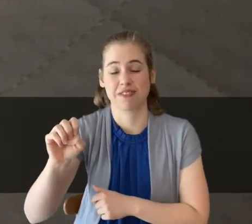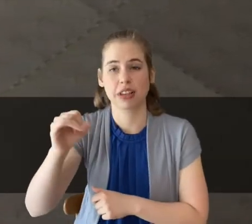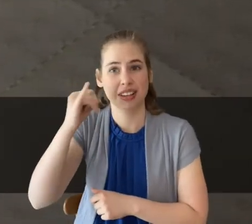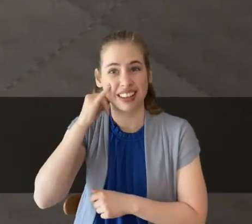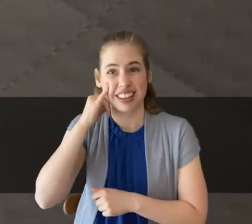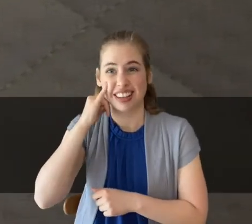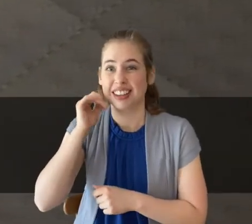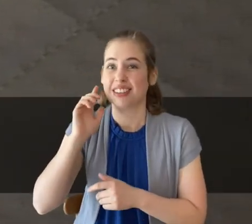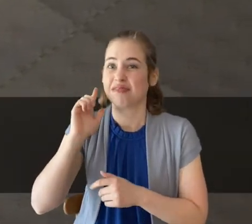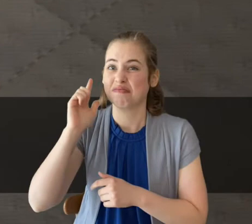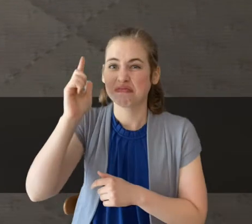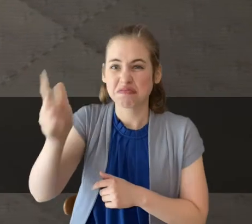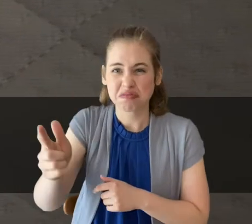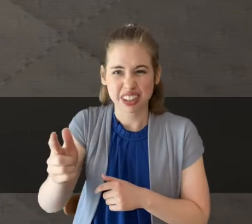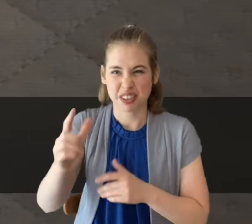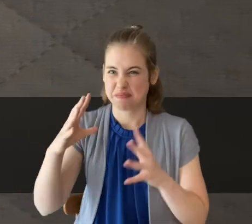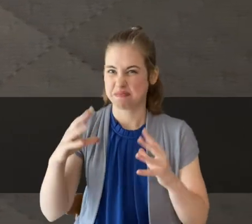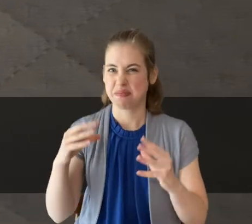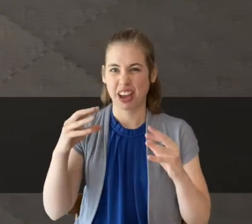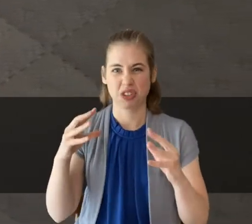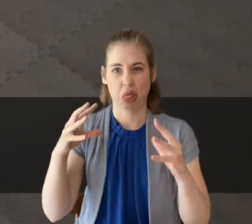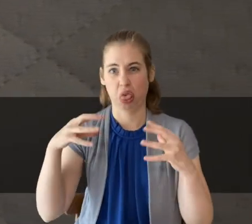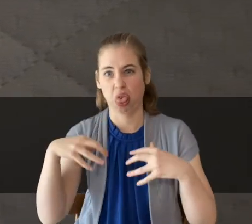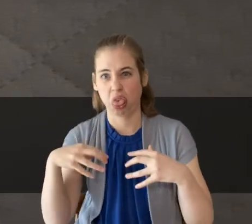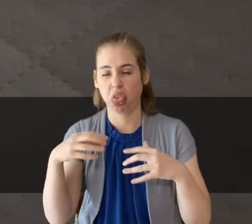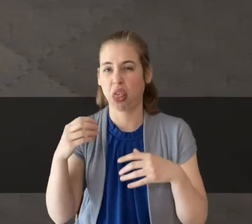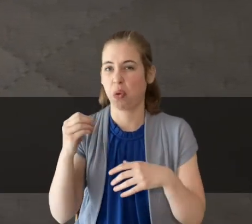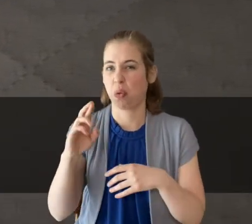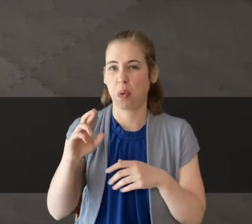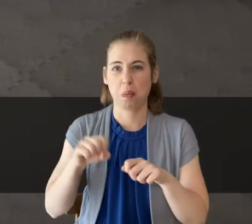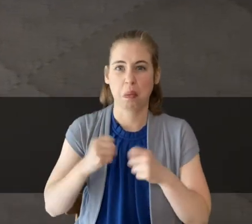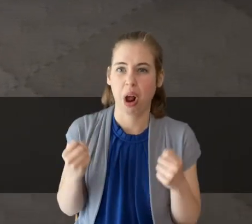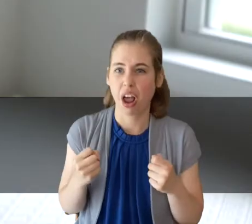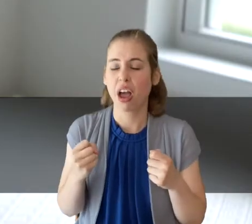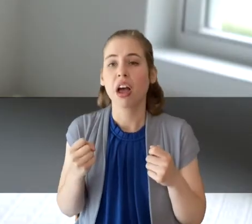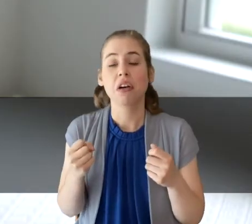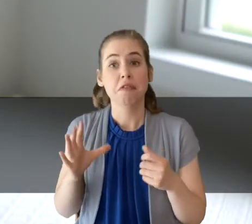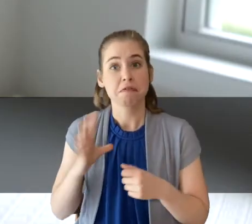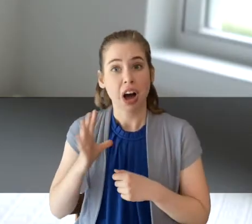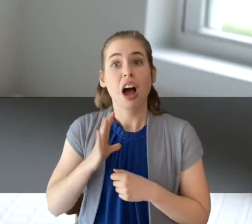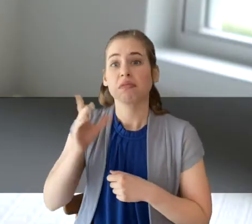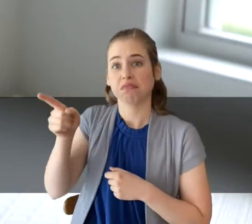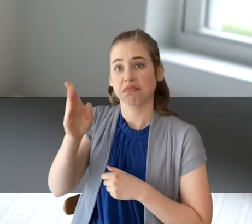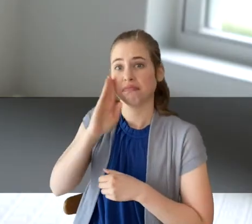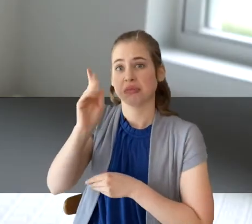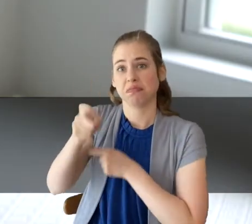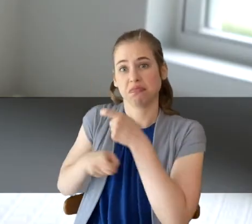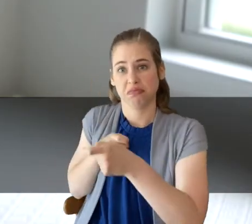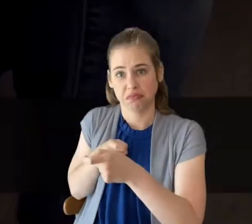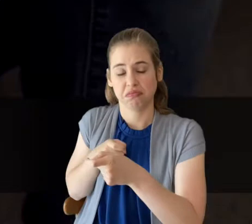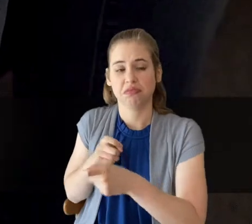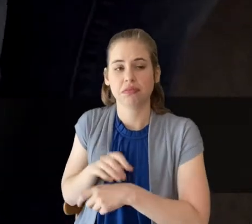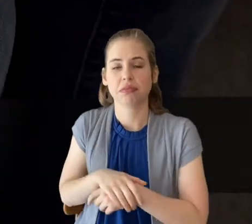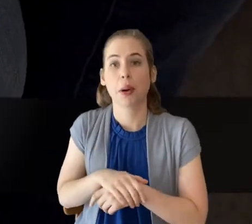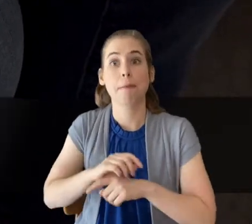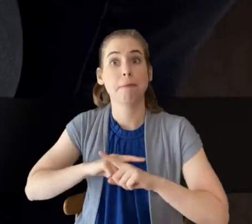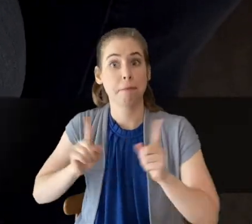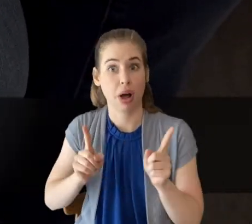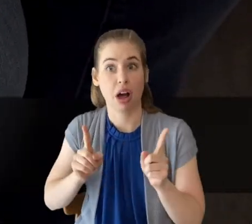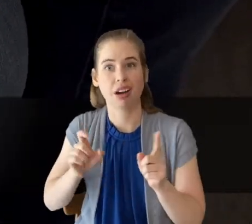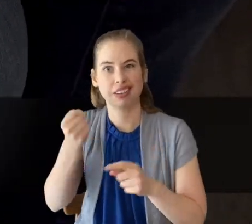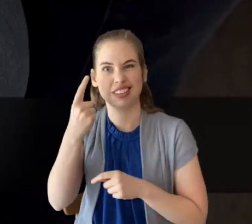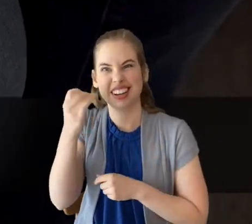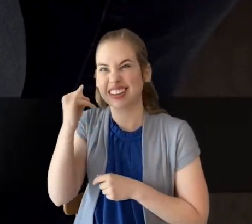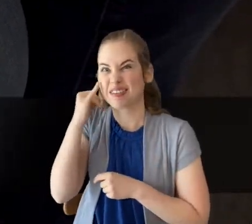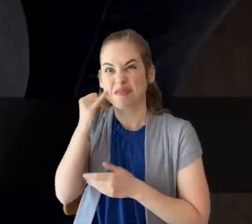mattress proves to be defective, WinkBeds will replace it free of charge. That's a mattress for life. The warranty,